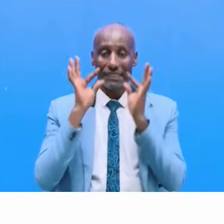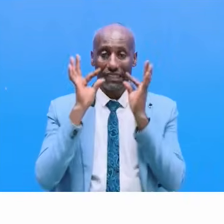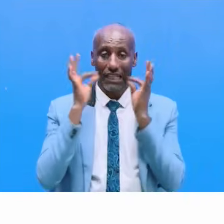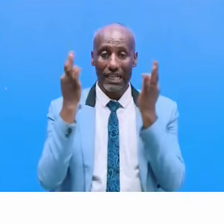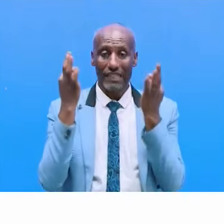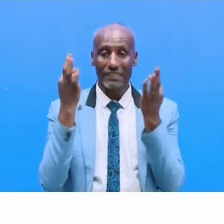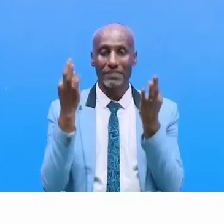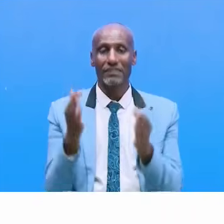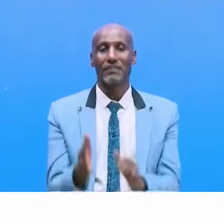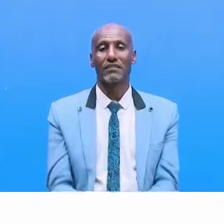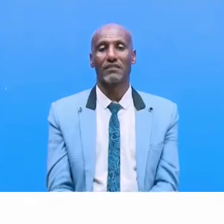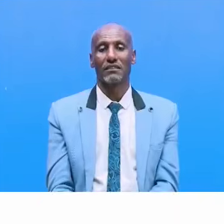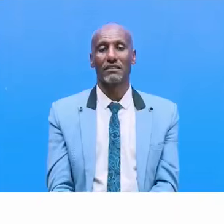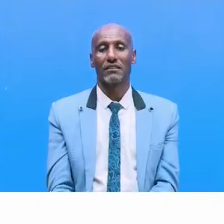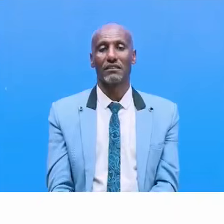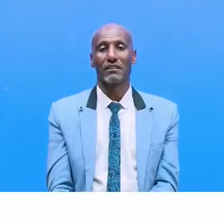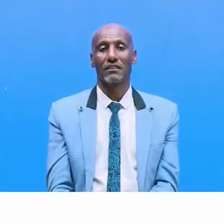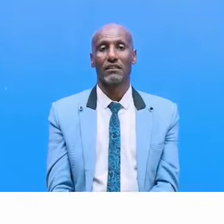cat.